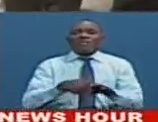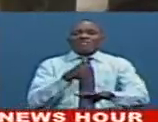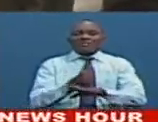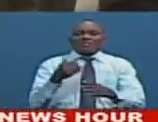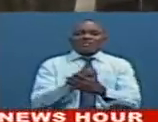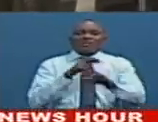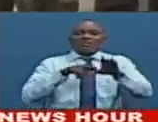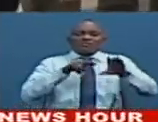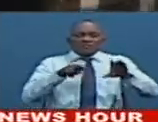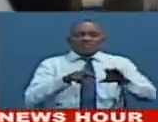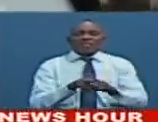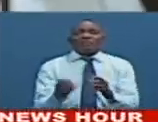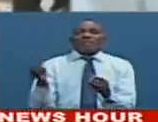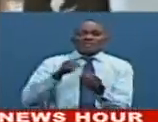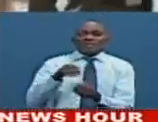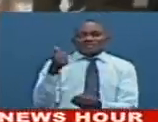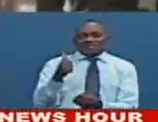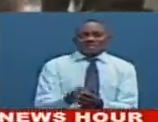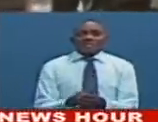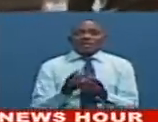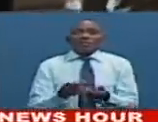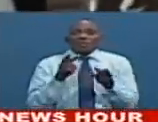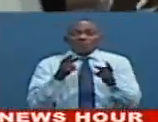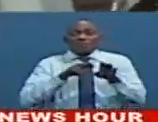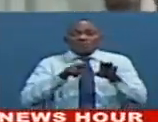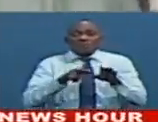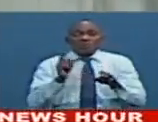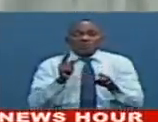regions to the existing 10. The proposed